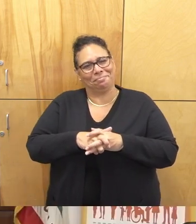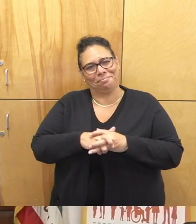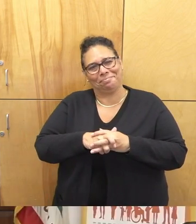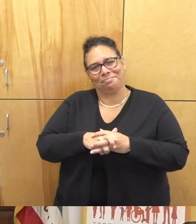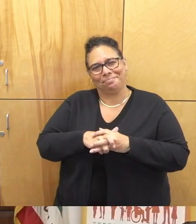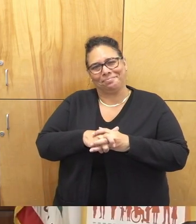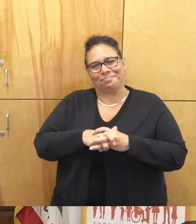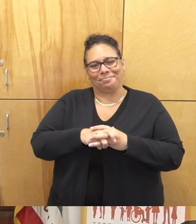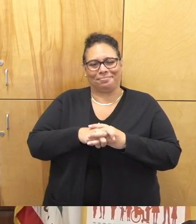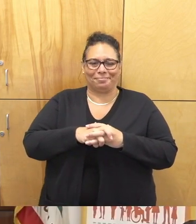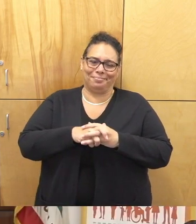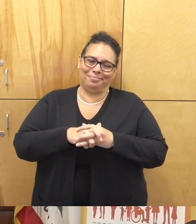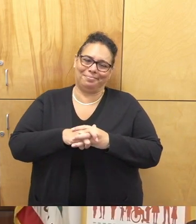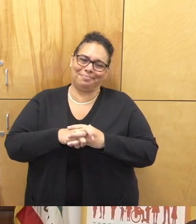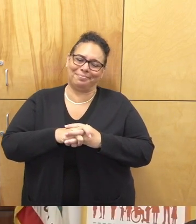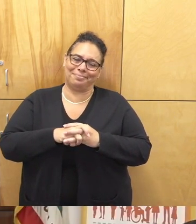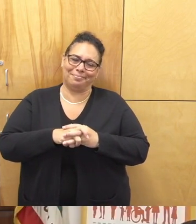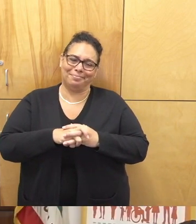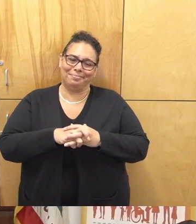Second.